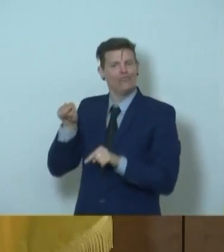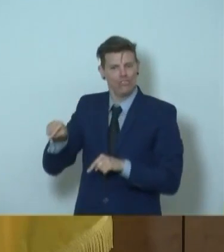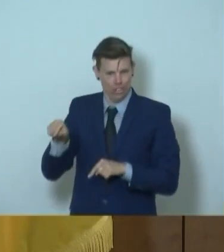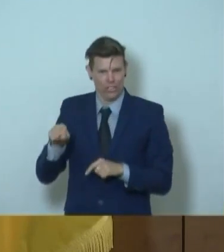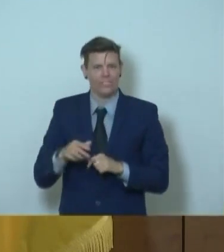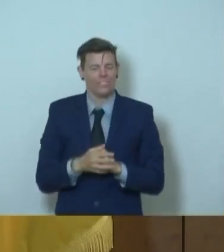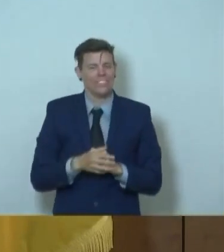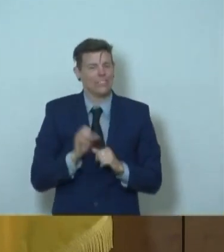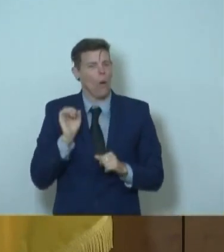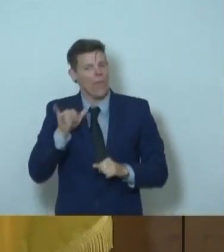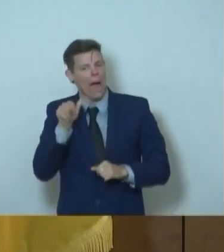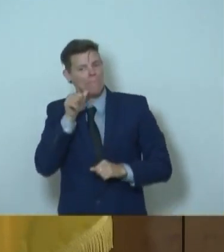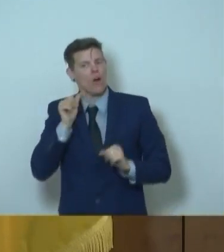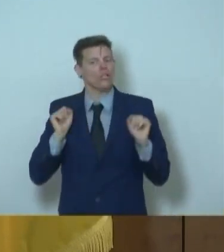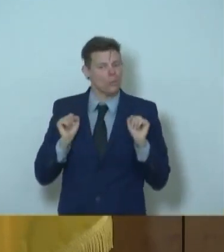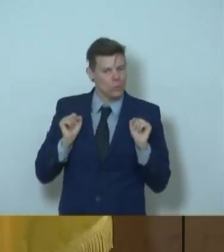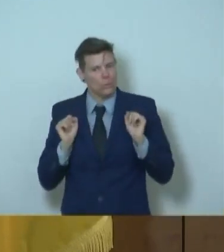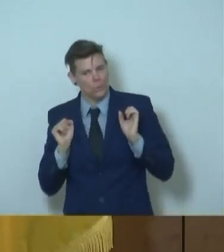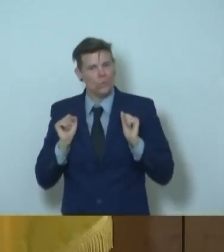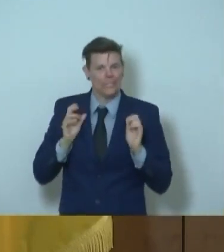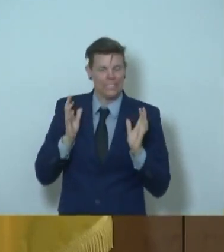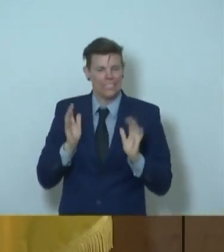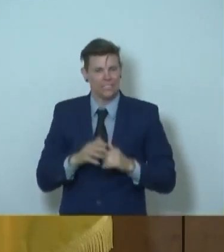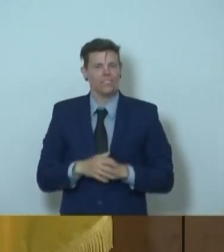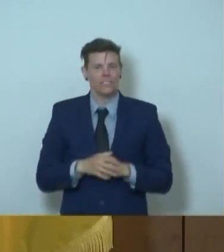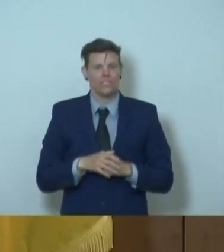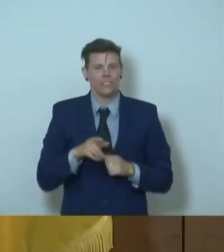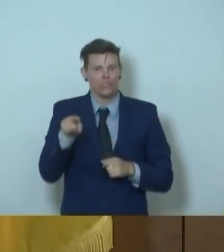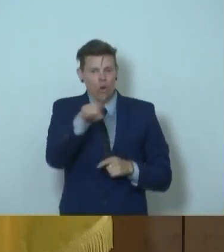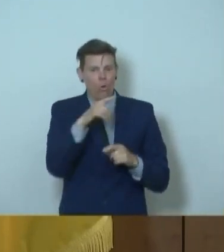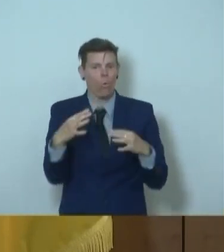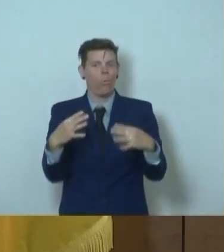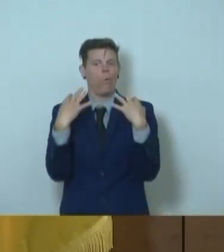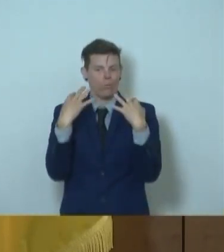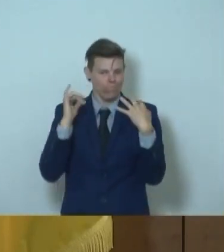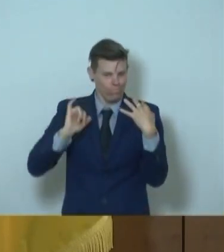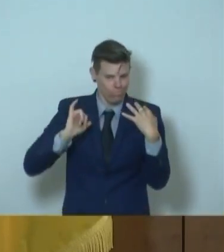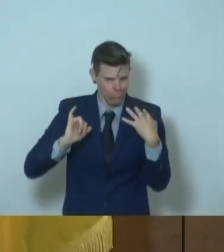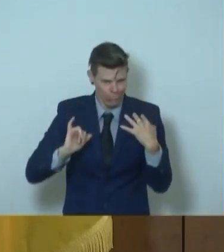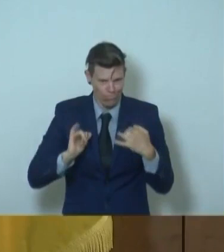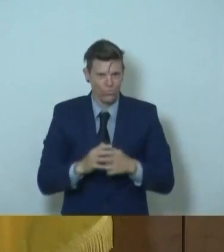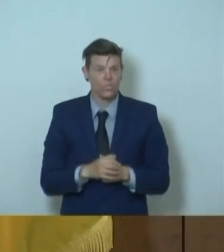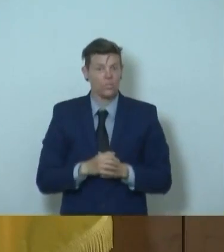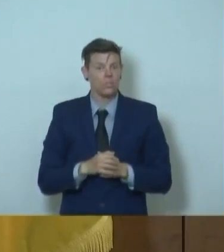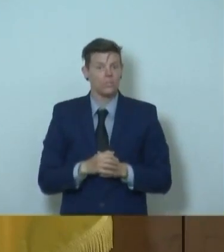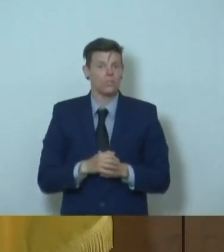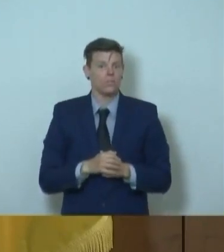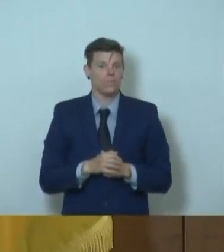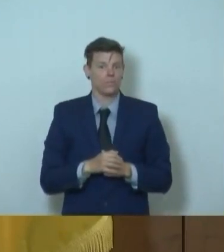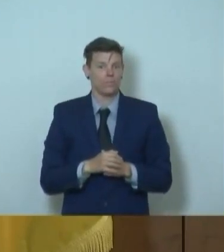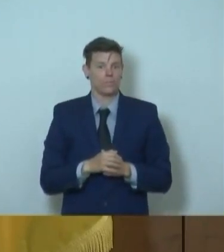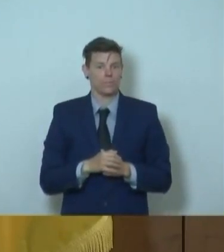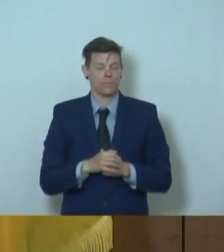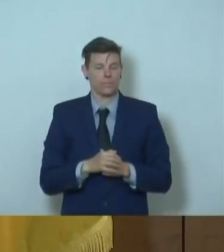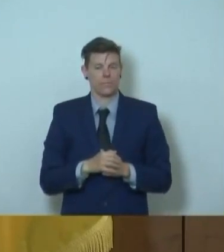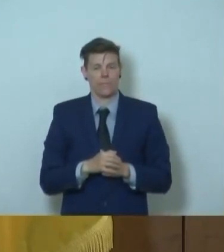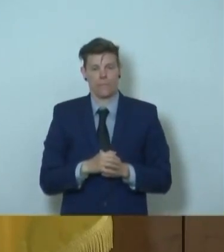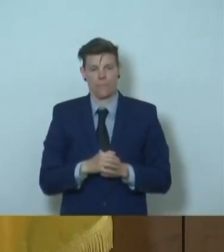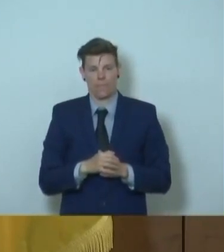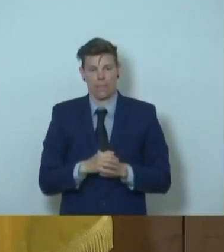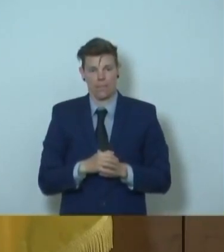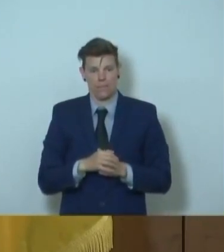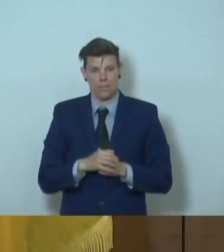want the viewers who are hearing this, watching this, to assume that these are opinions